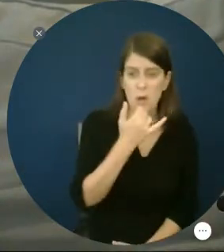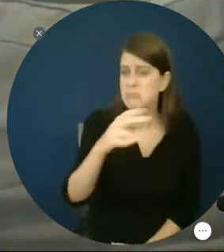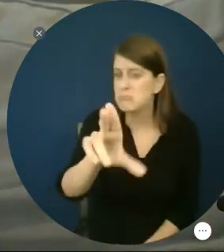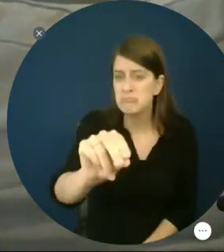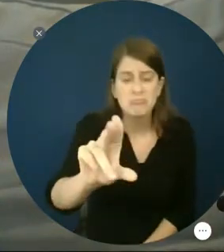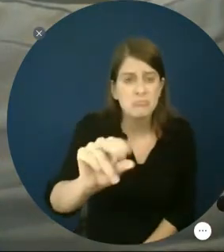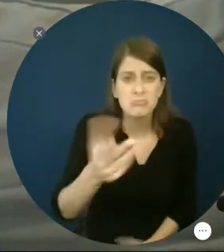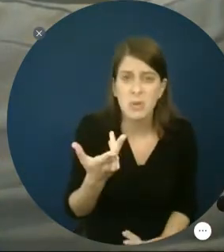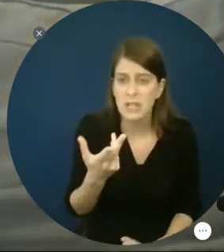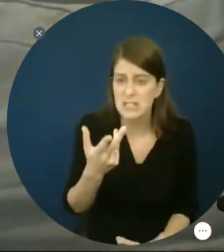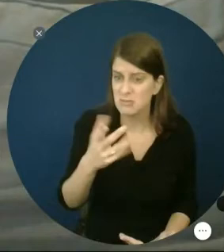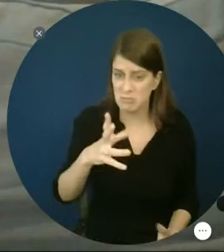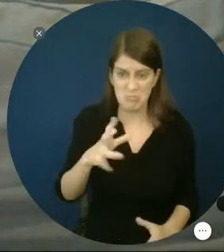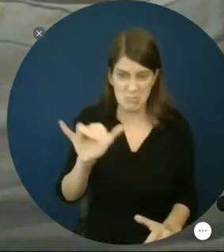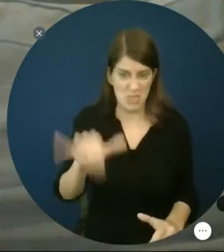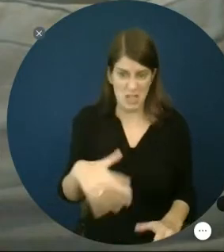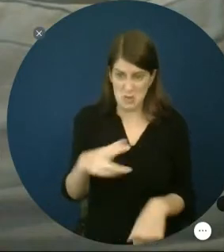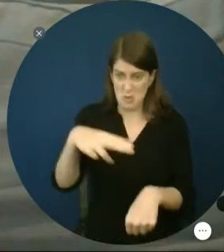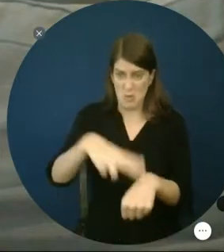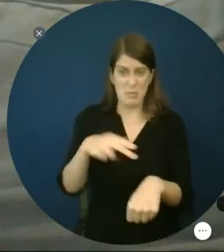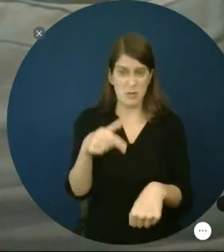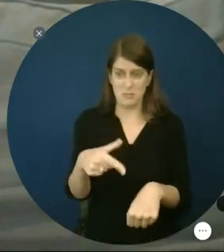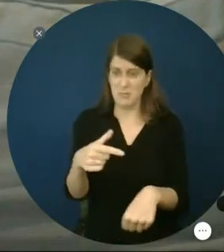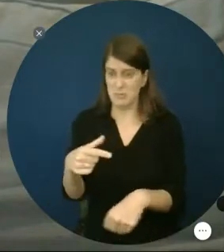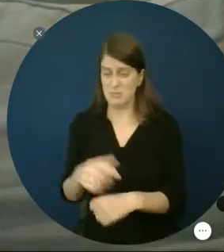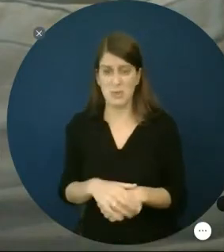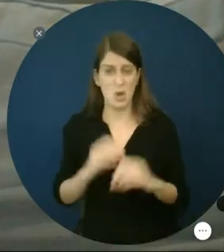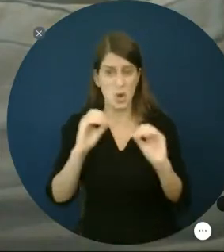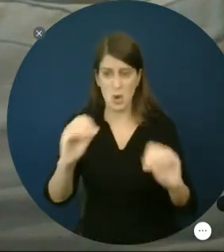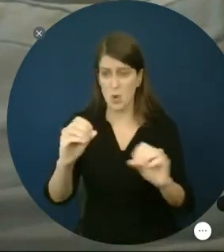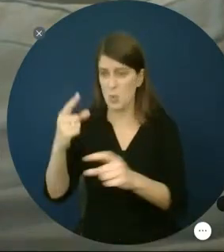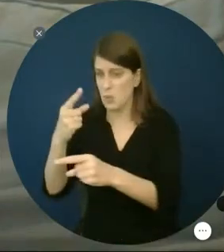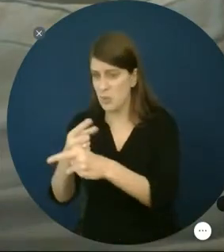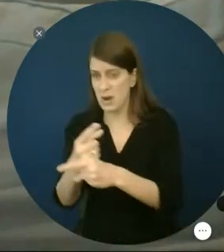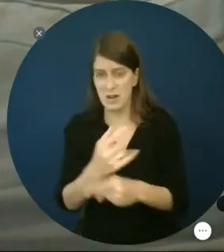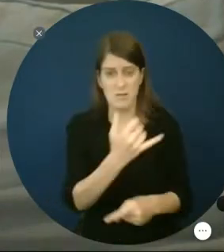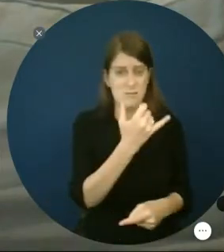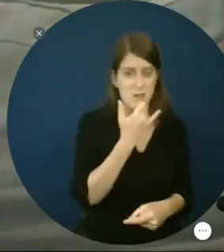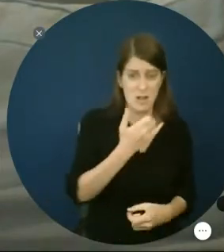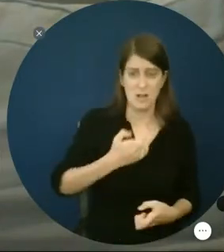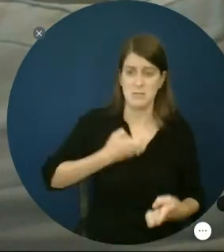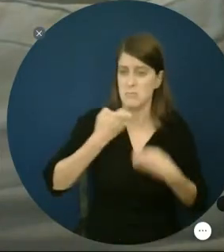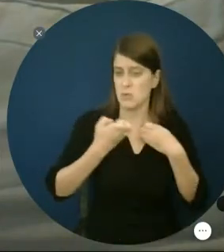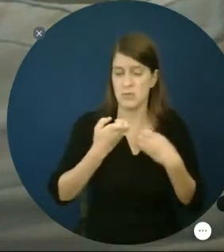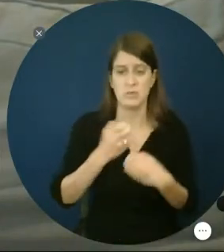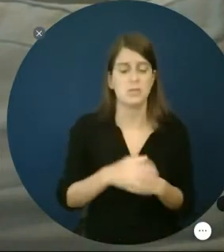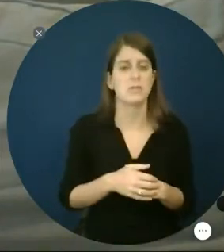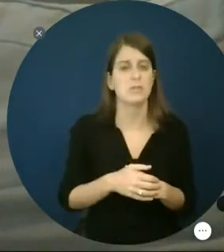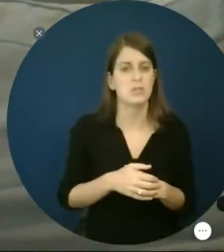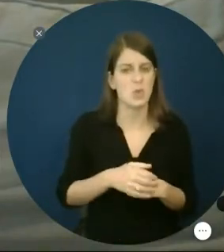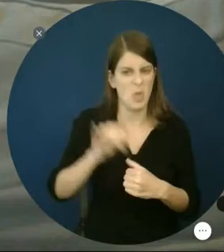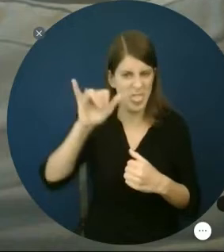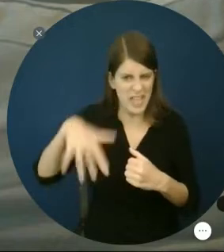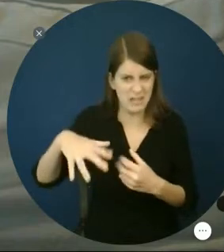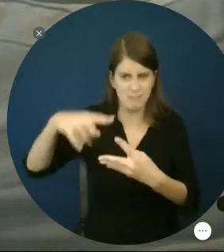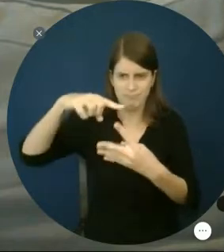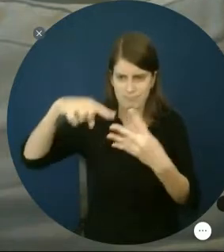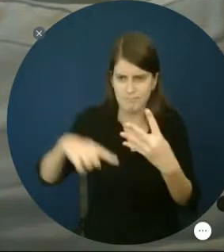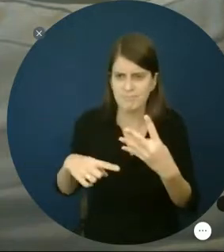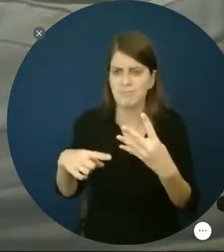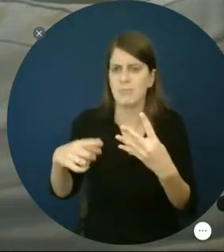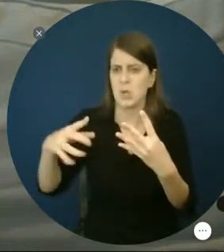and that's okay. So I hope by thinking about our emotions in zones, blue